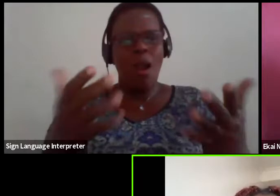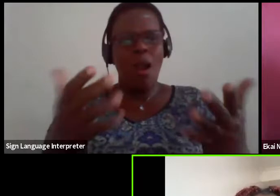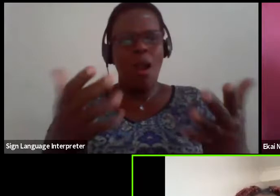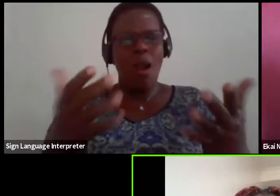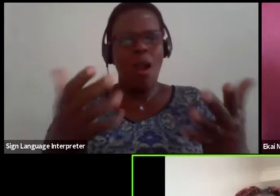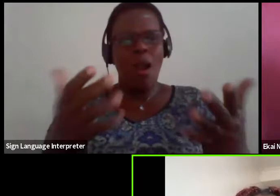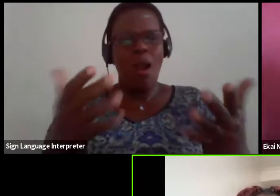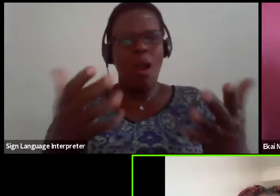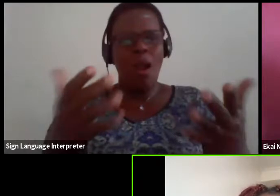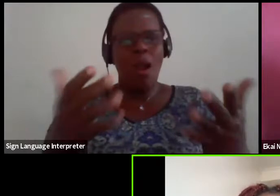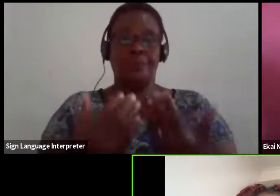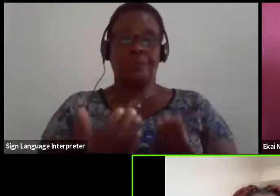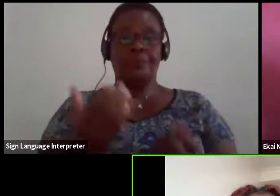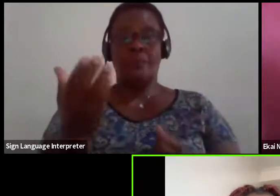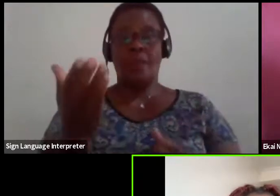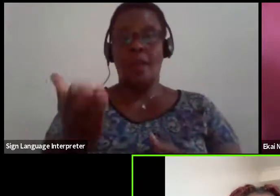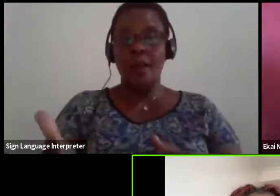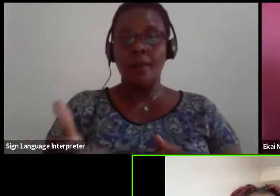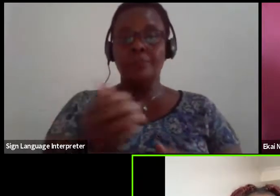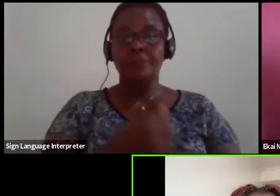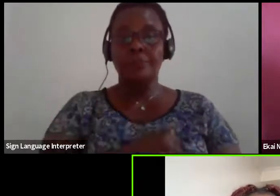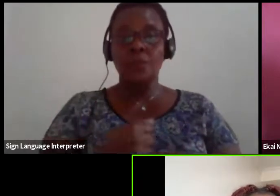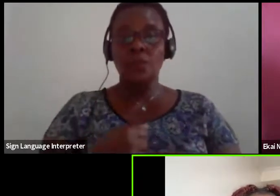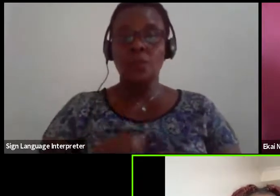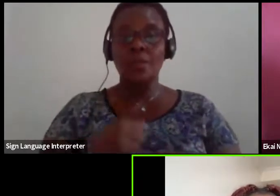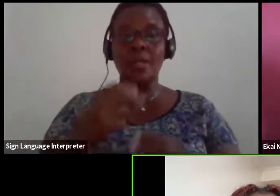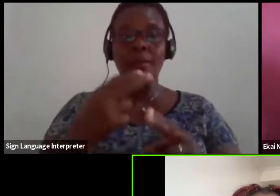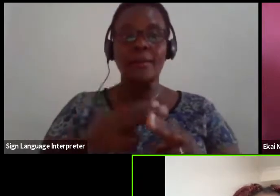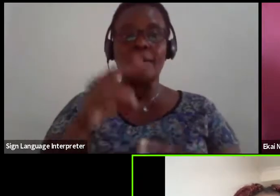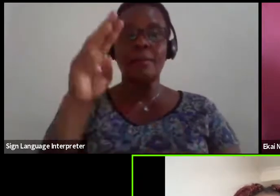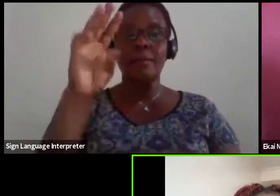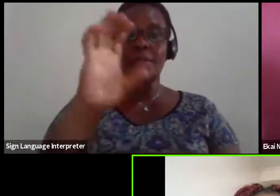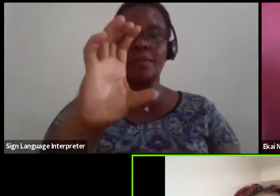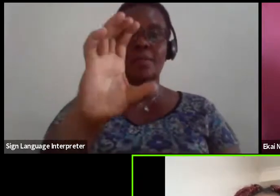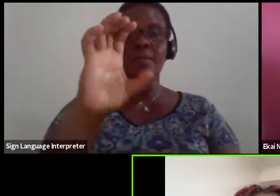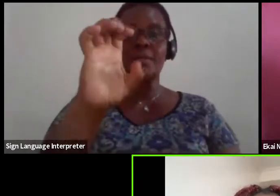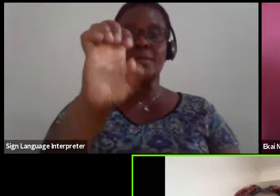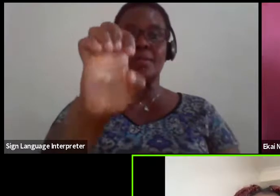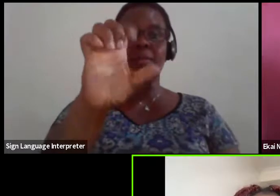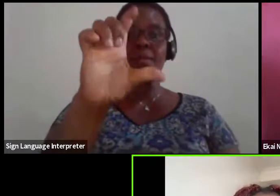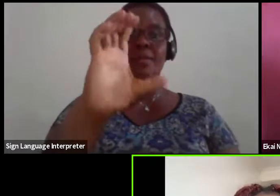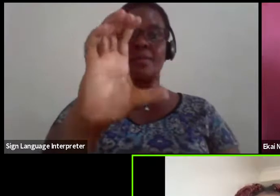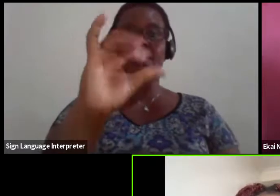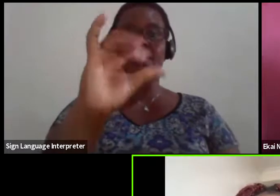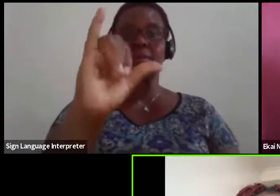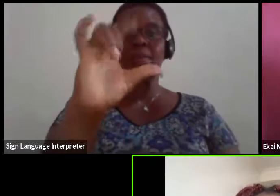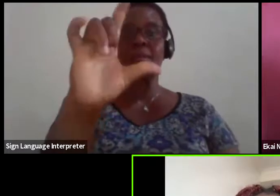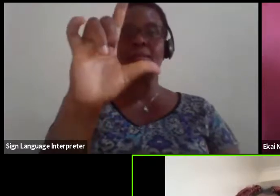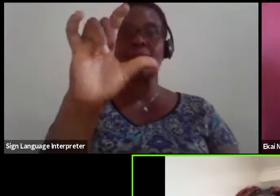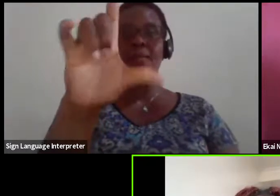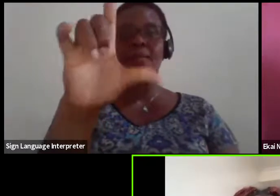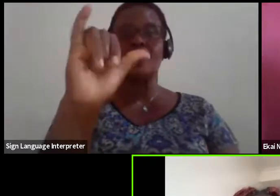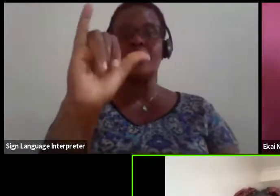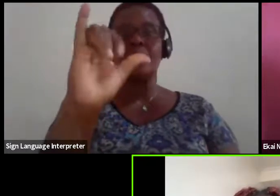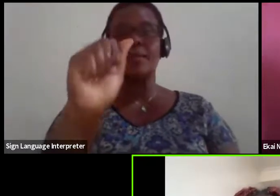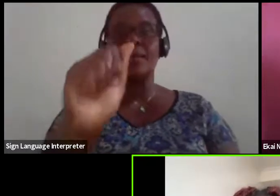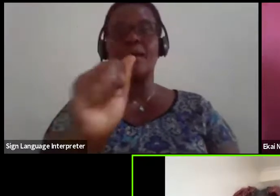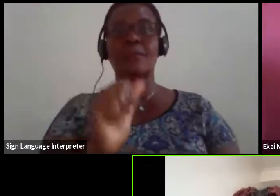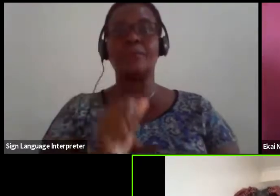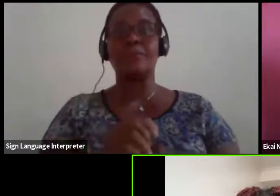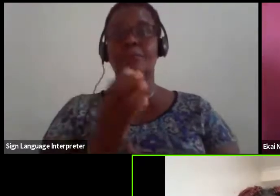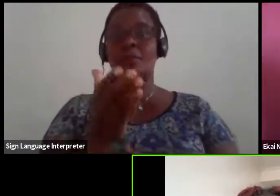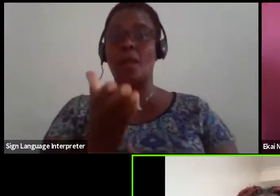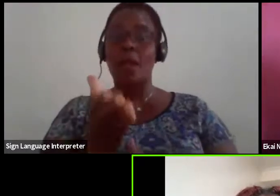And Cecilia is quite an ardent fighter for safer spaces for women online.